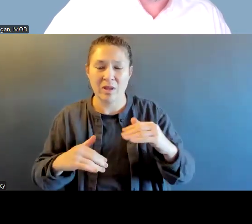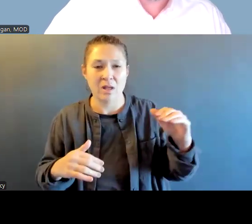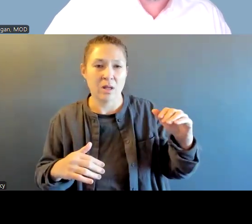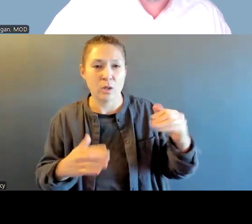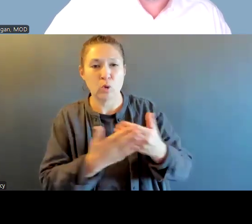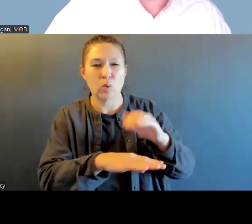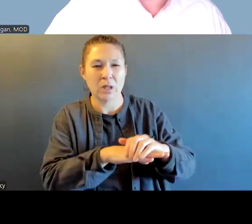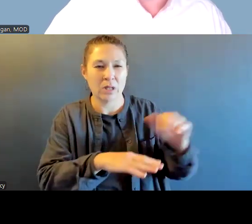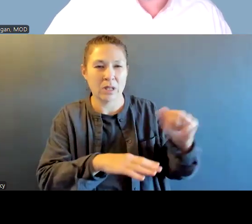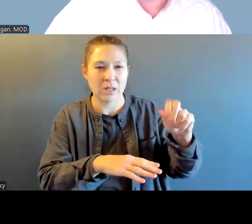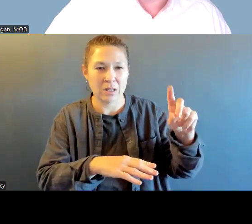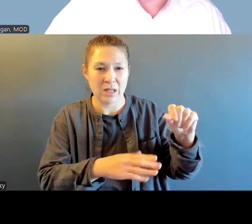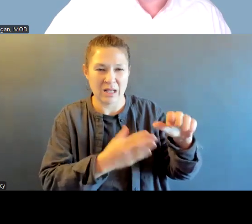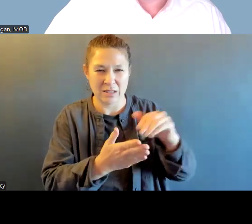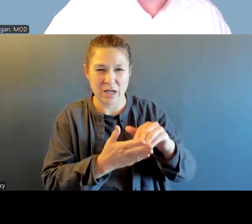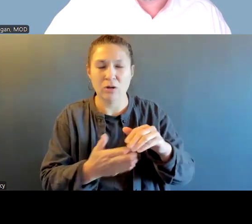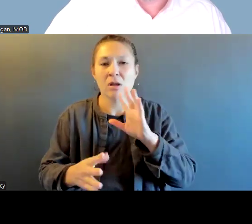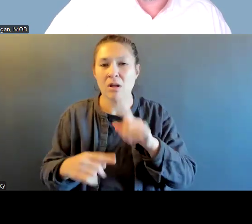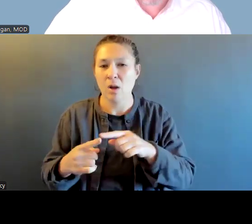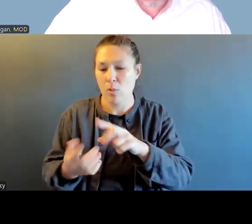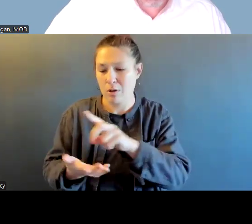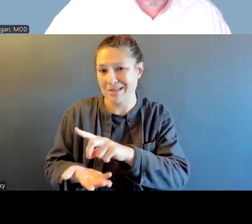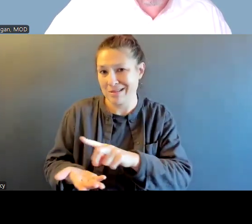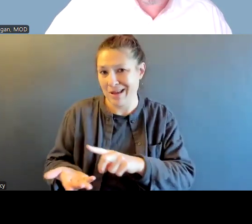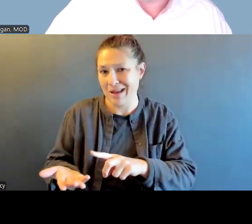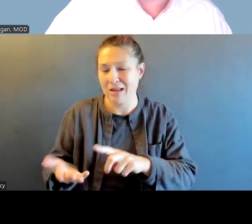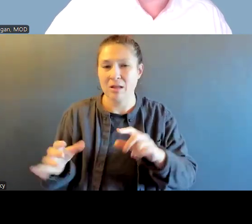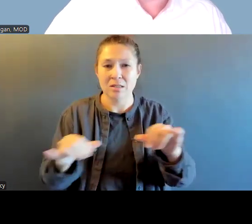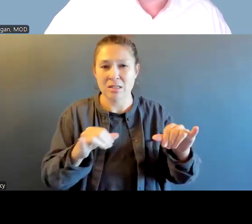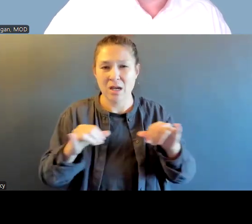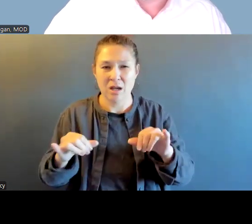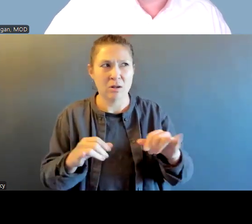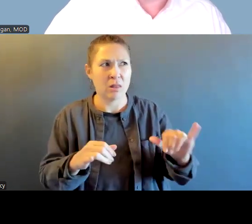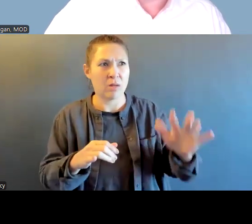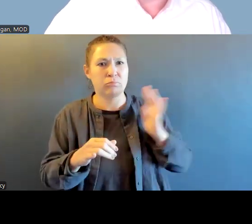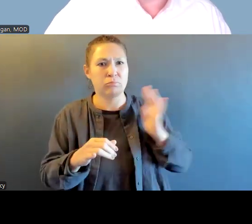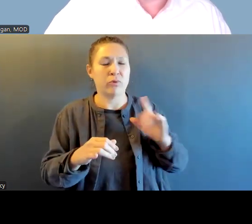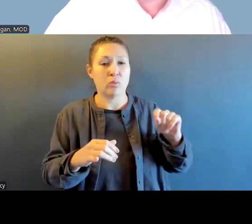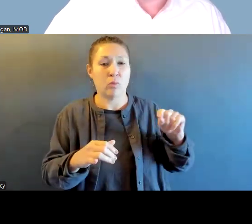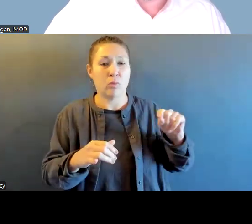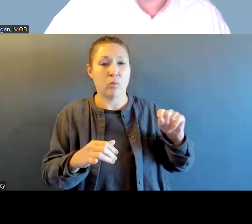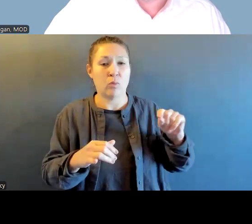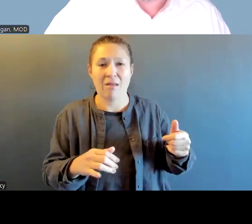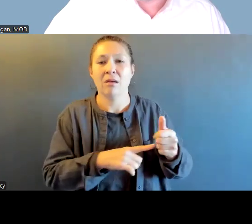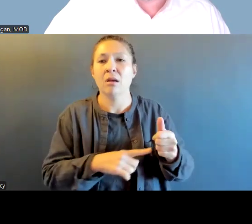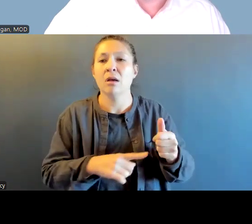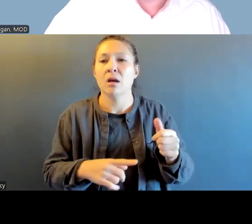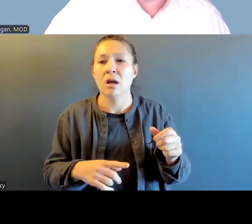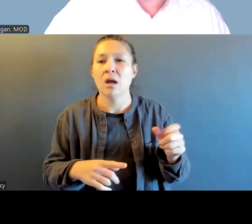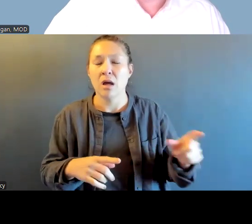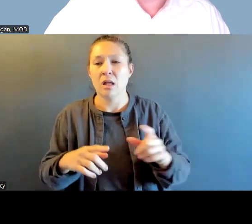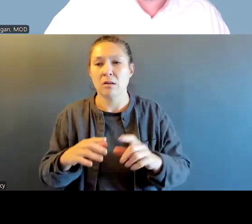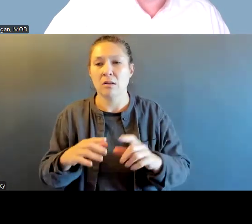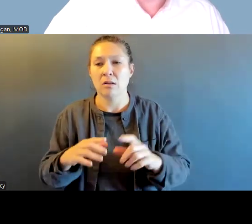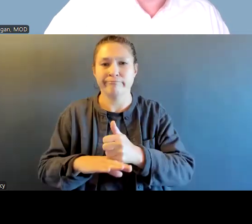is taking all of the ADA design standards, the 2010 to be specific, and they have simply come up with a guide that asks simple